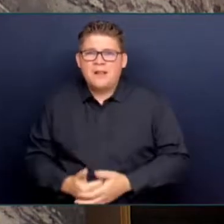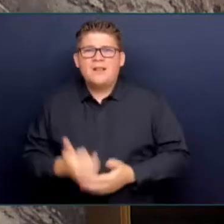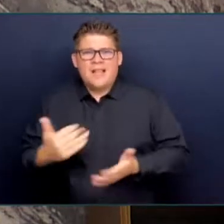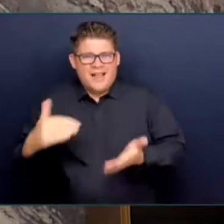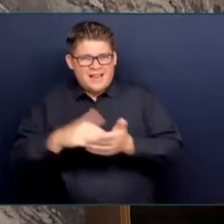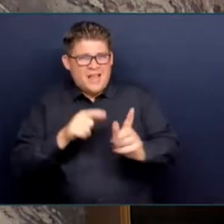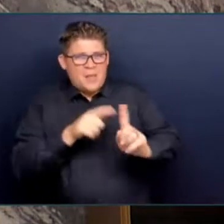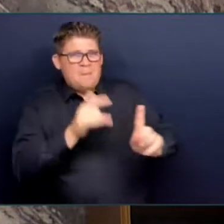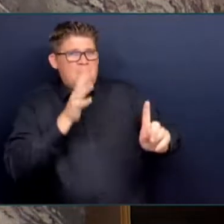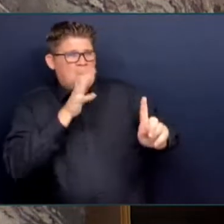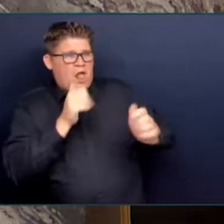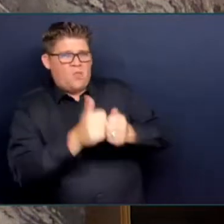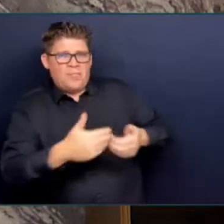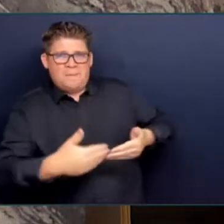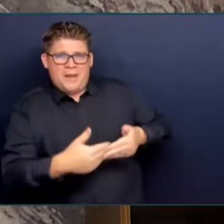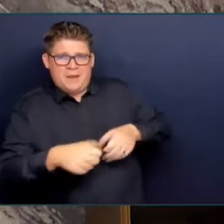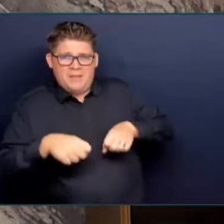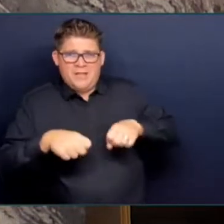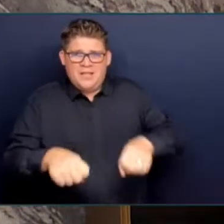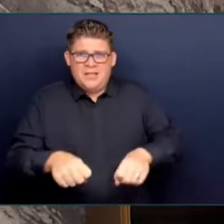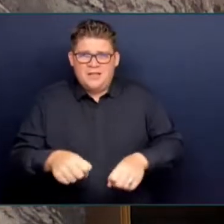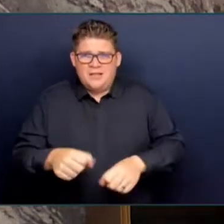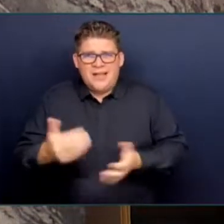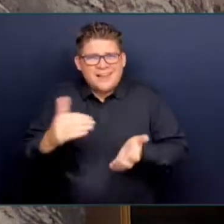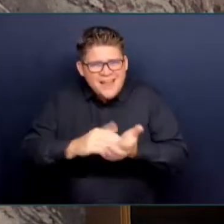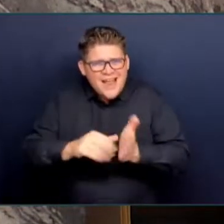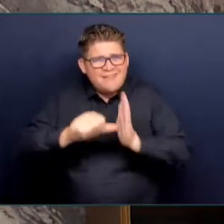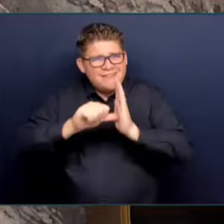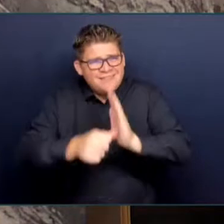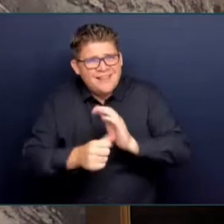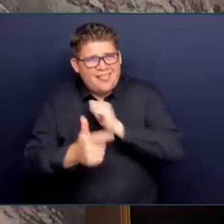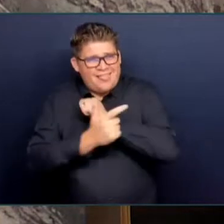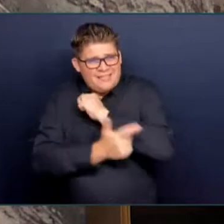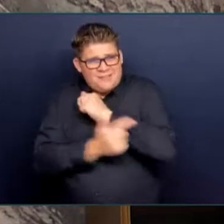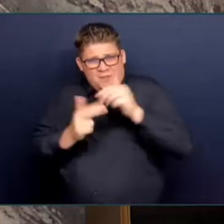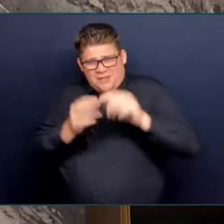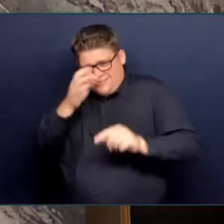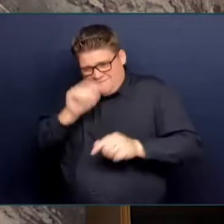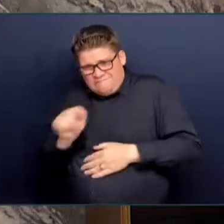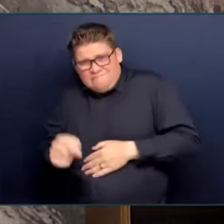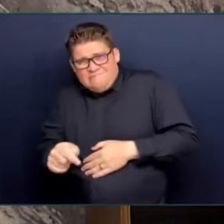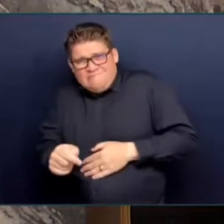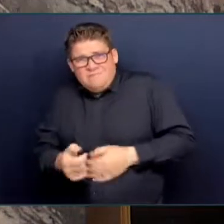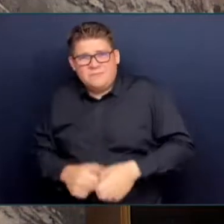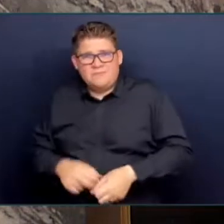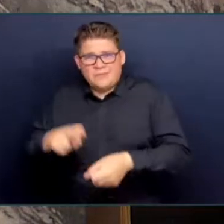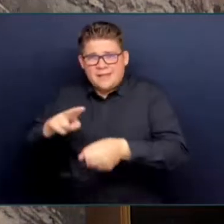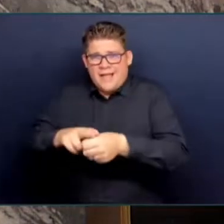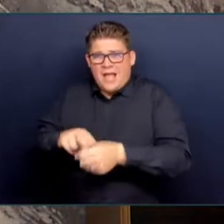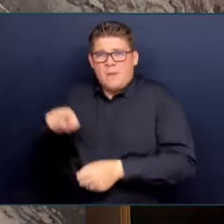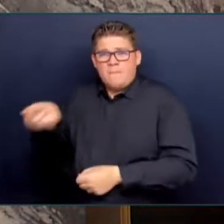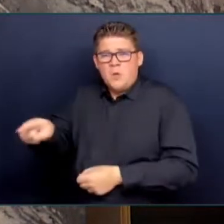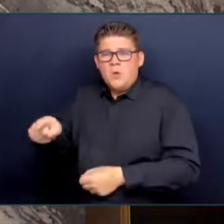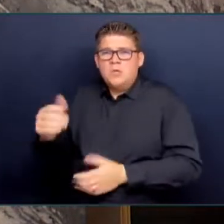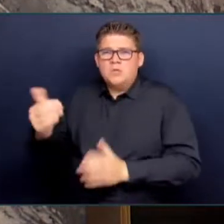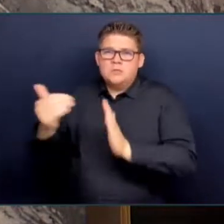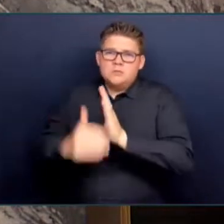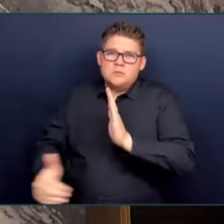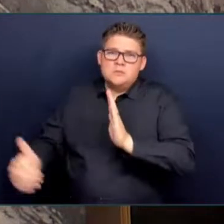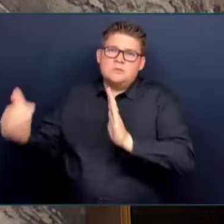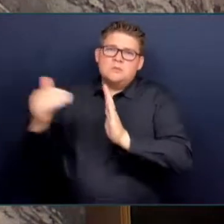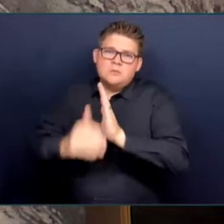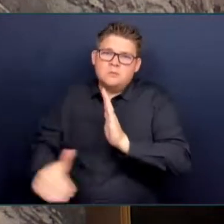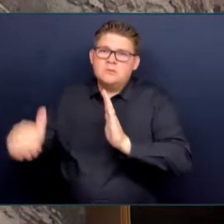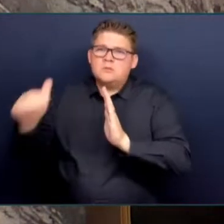legislature. Just this week in Nanaimo, a prolific offender with an extensive criminal history hit a man in the head with a